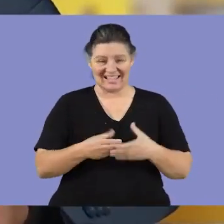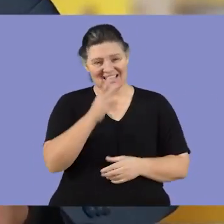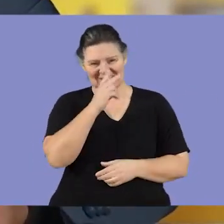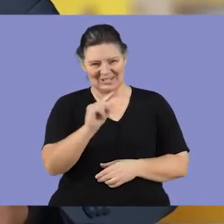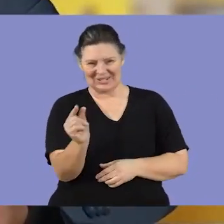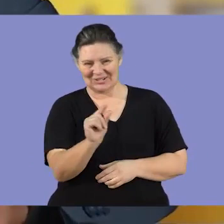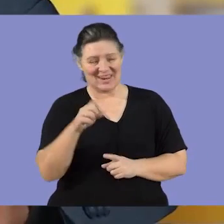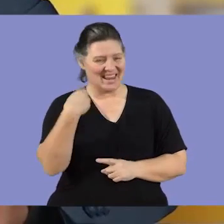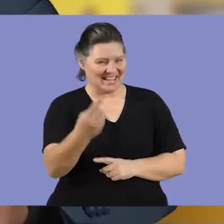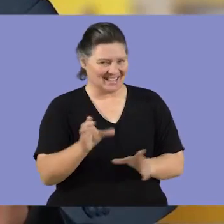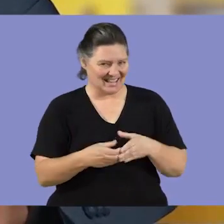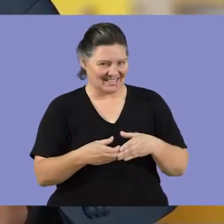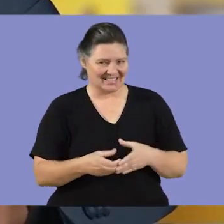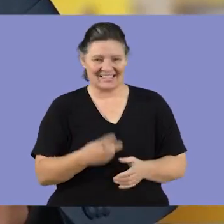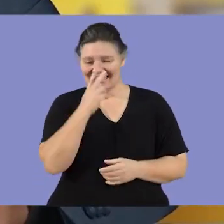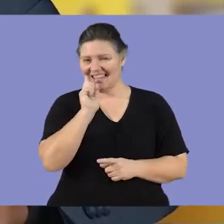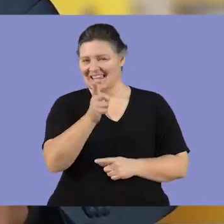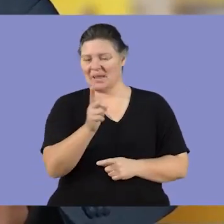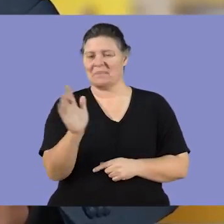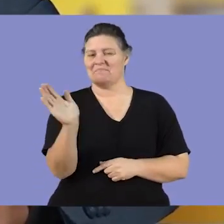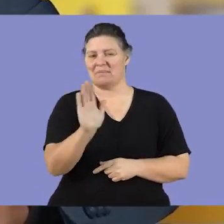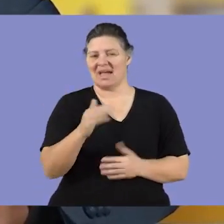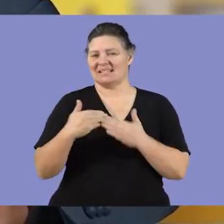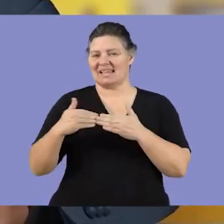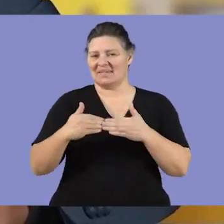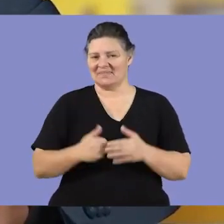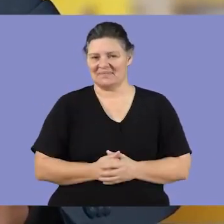me in today's class. Hope to see you again in the next class. Until